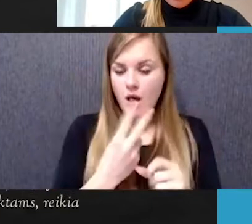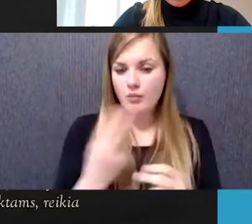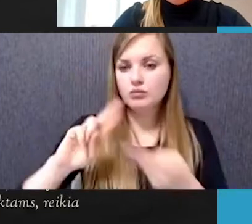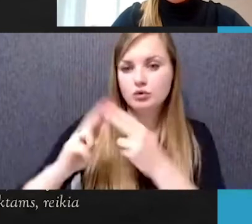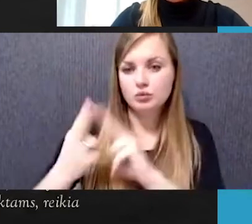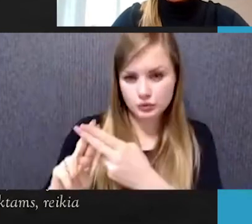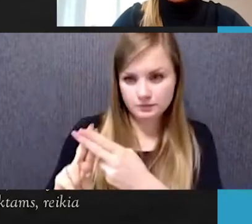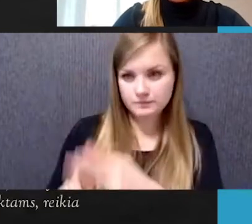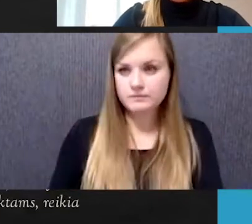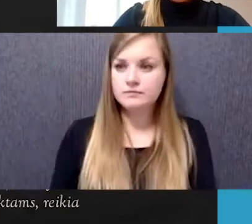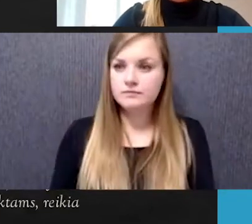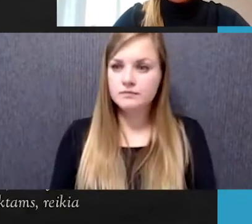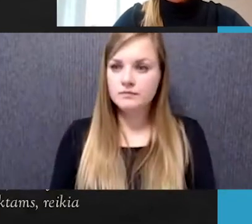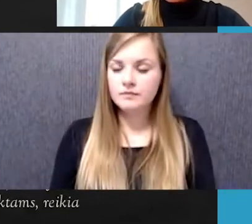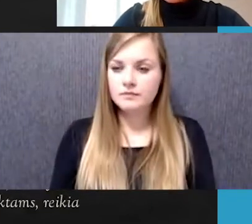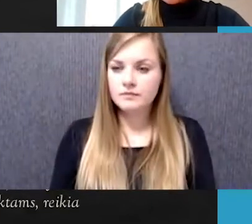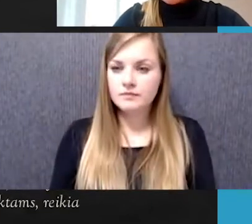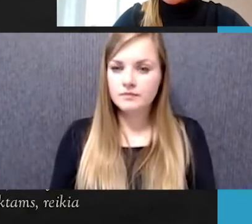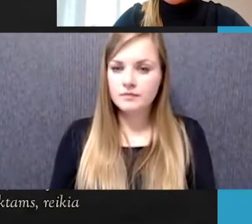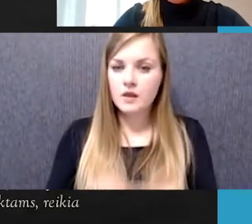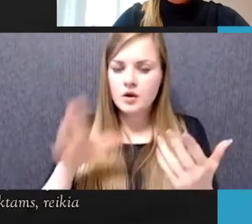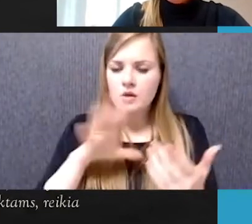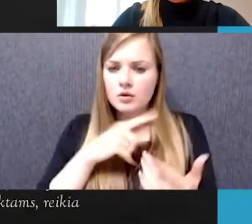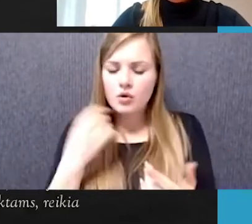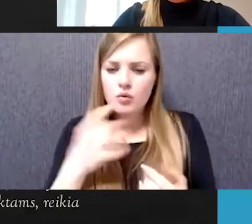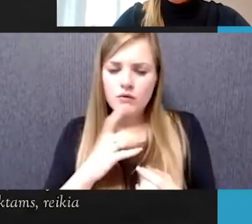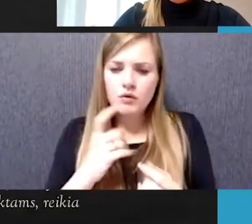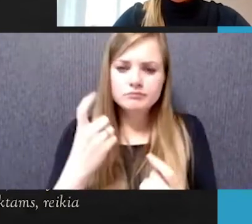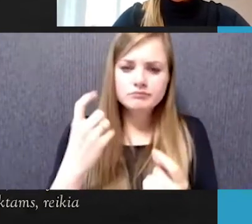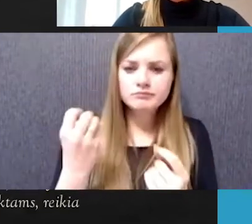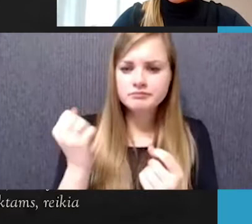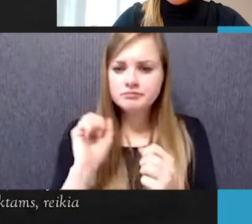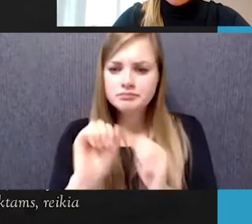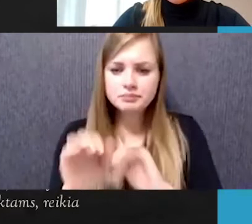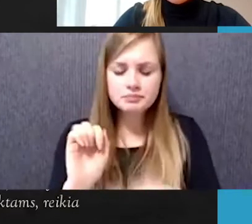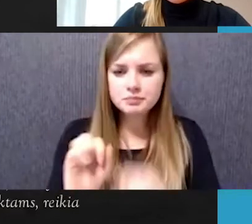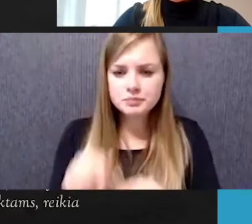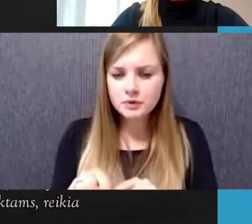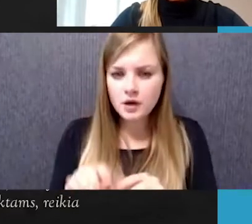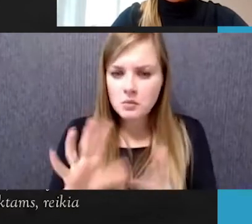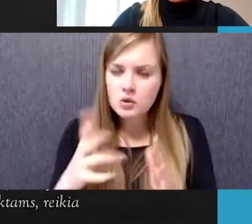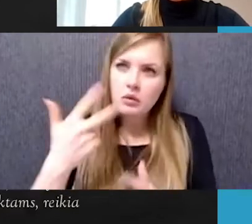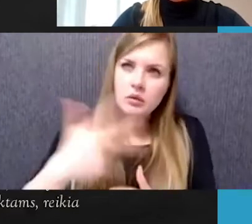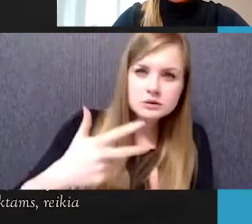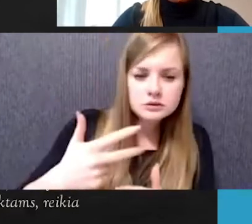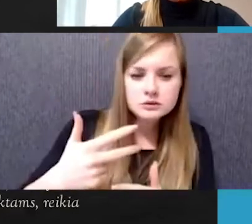kiss, and then the situation was commented, and 32